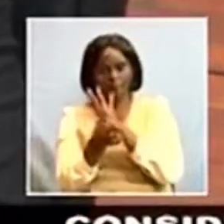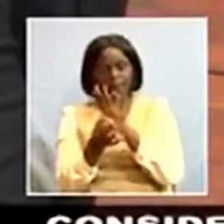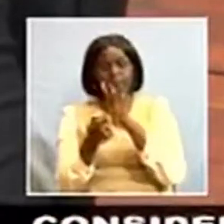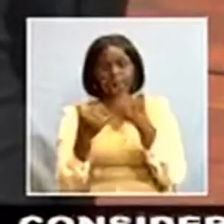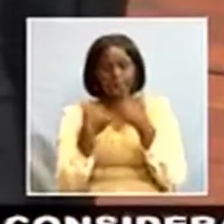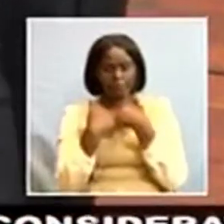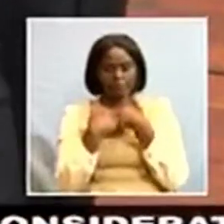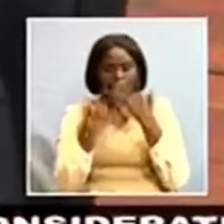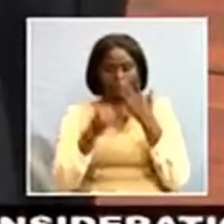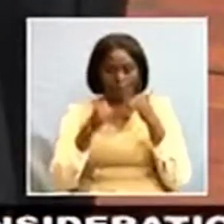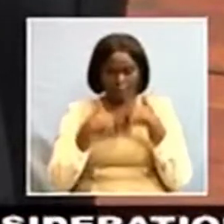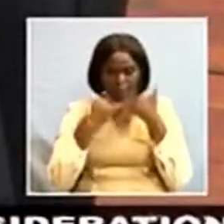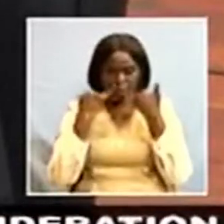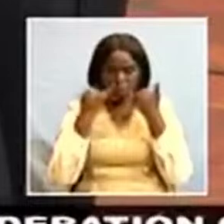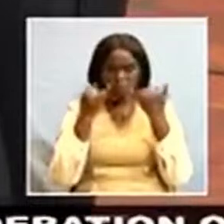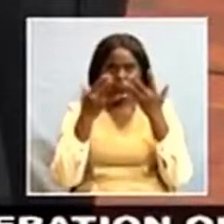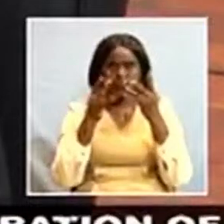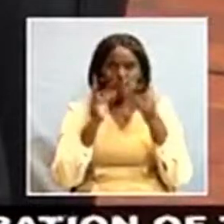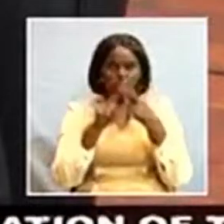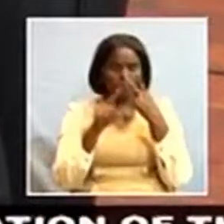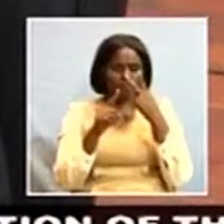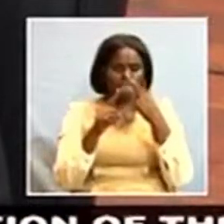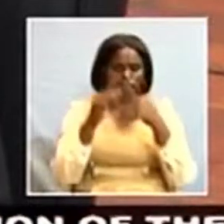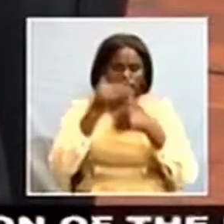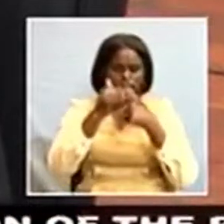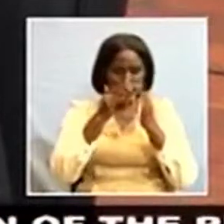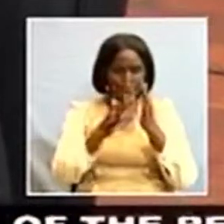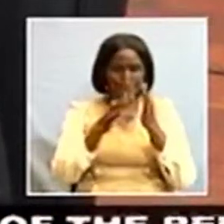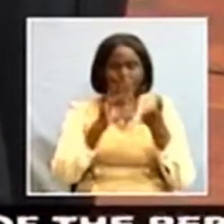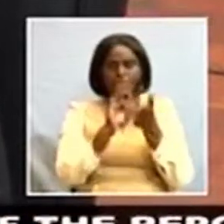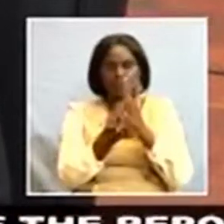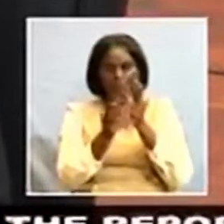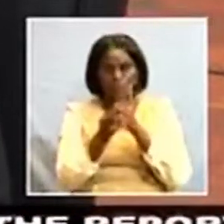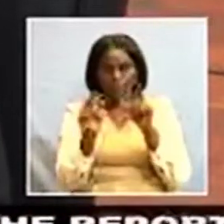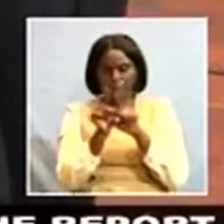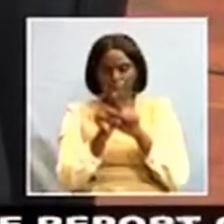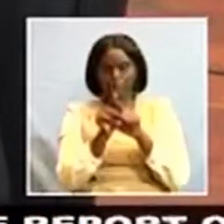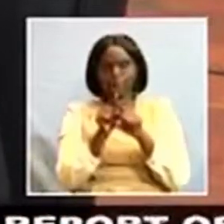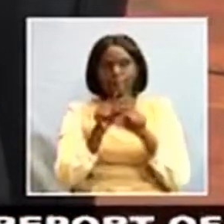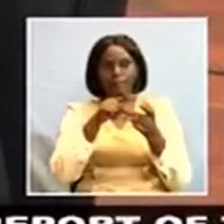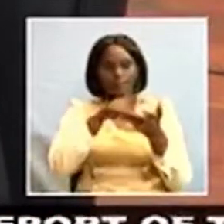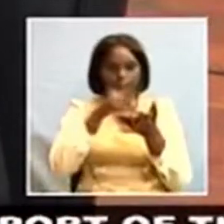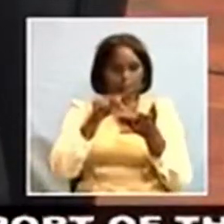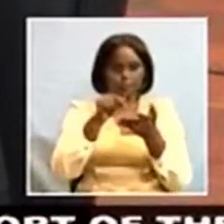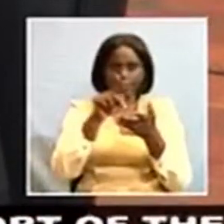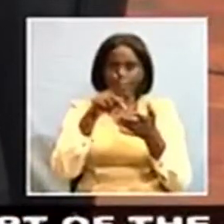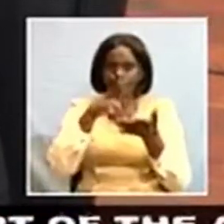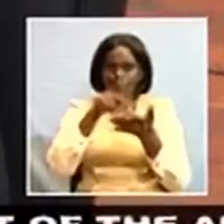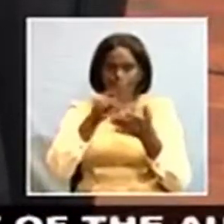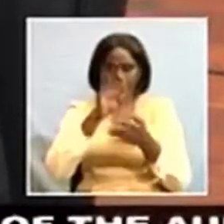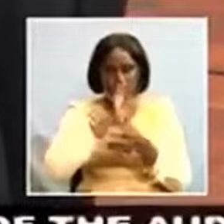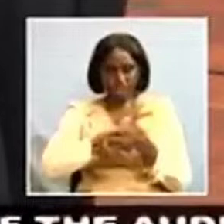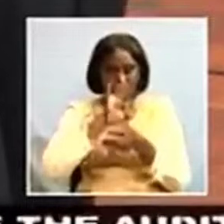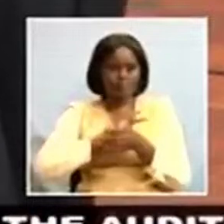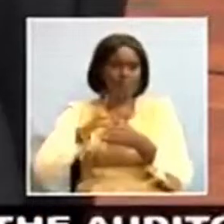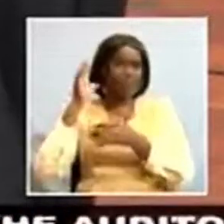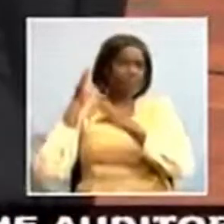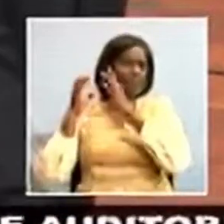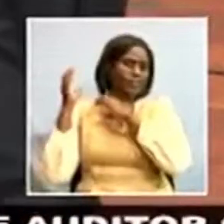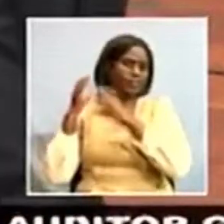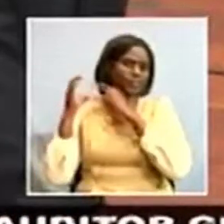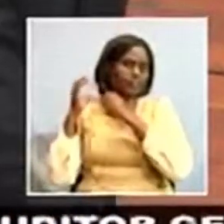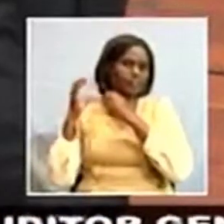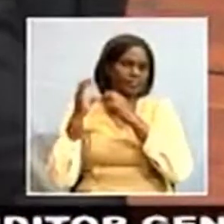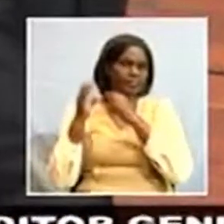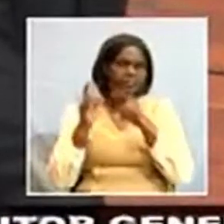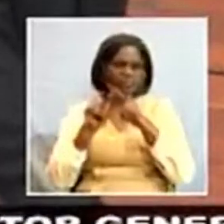been actually told to see box file, marked payment vouchers, salary arrears.